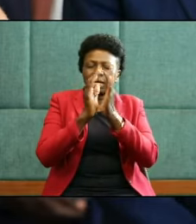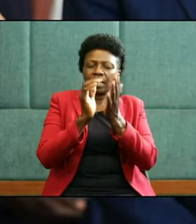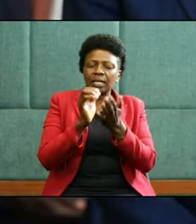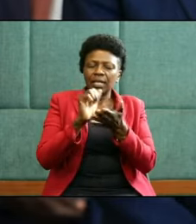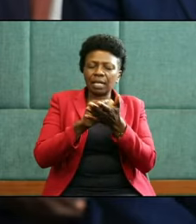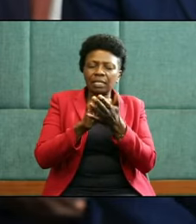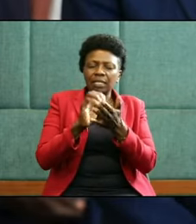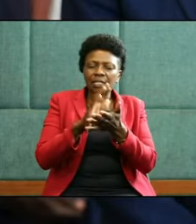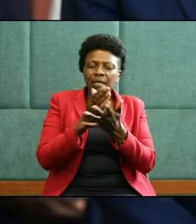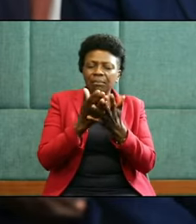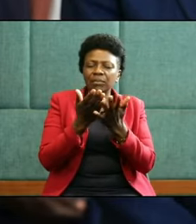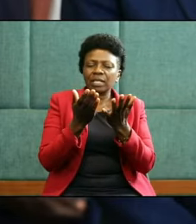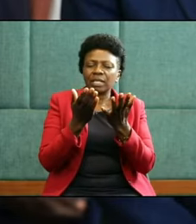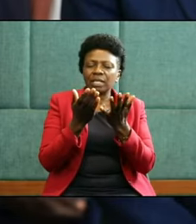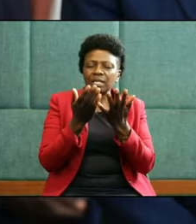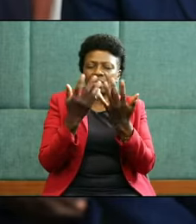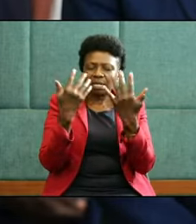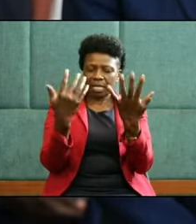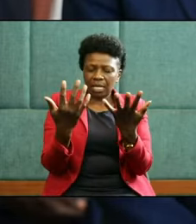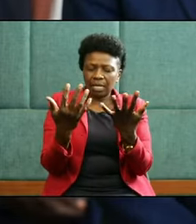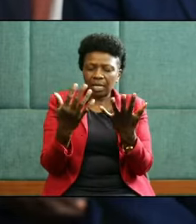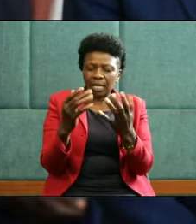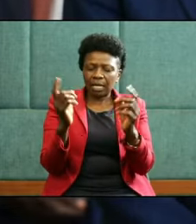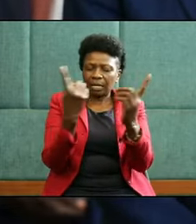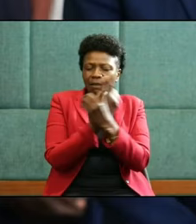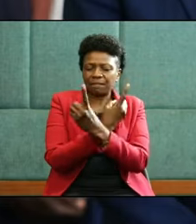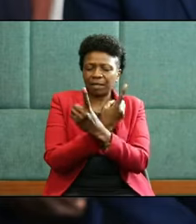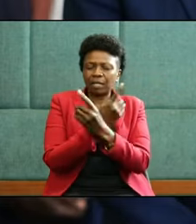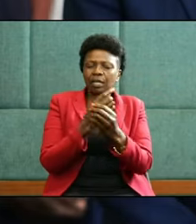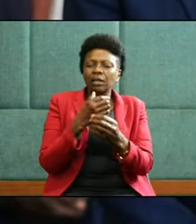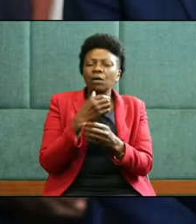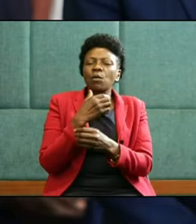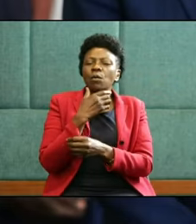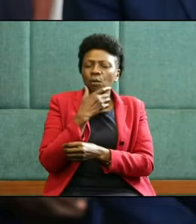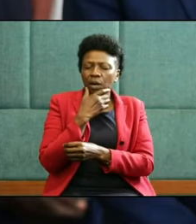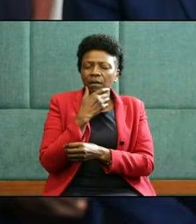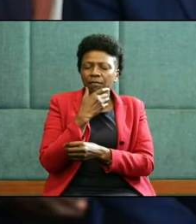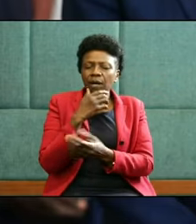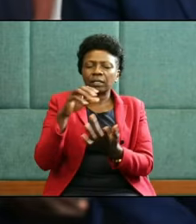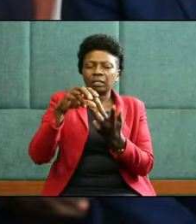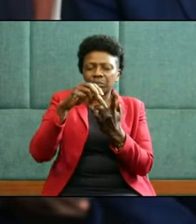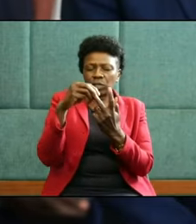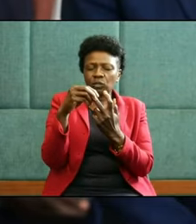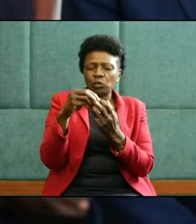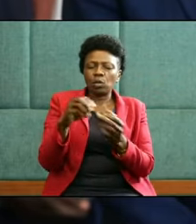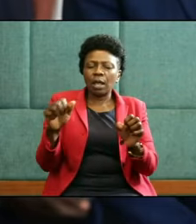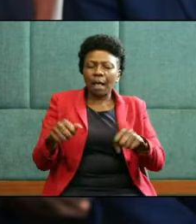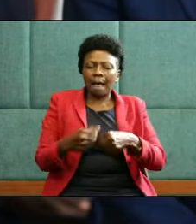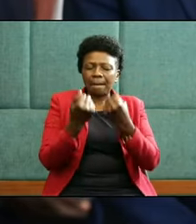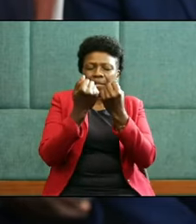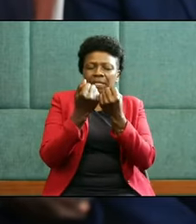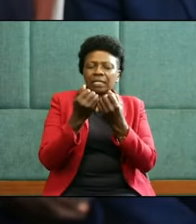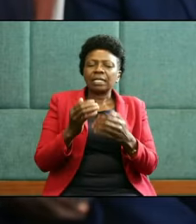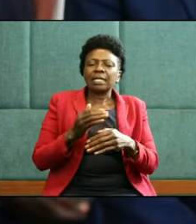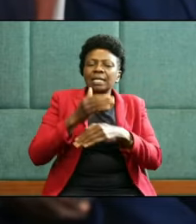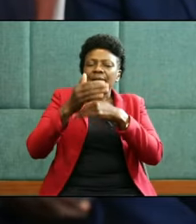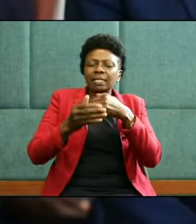something unique, something wonderful, something special will happen in the next